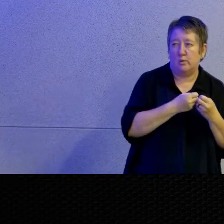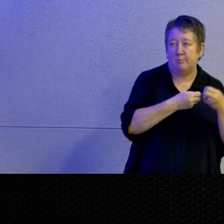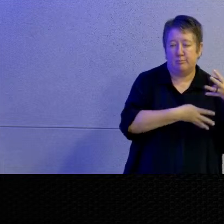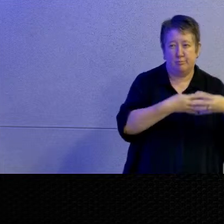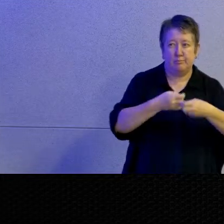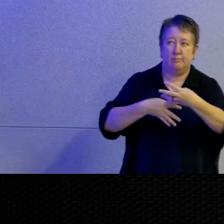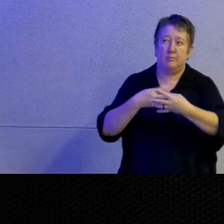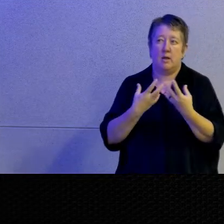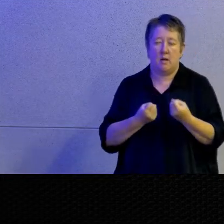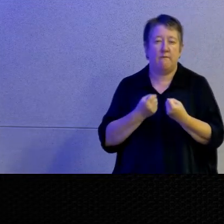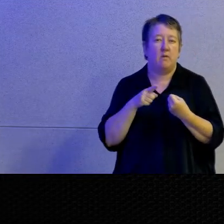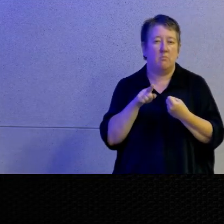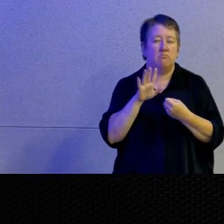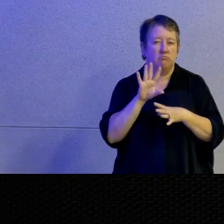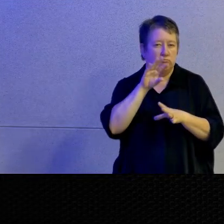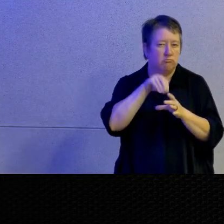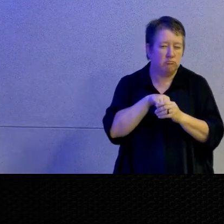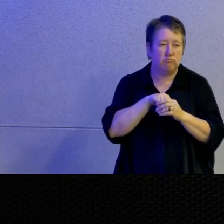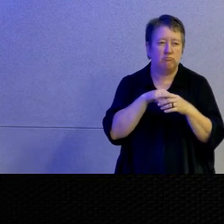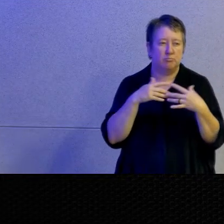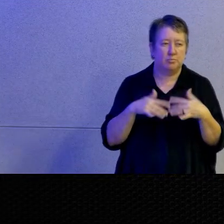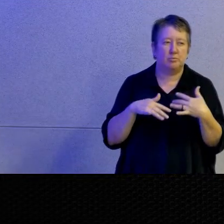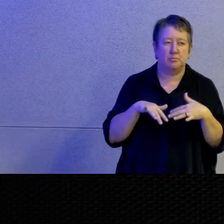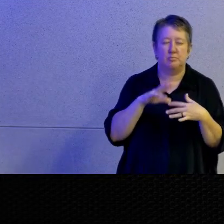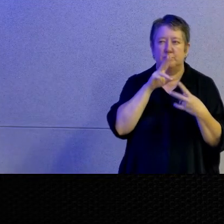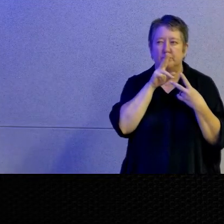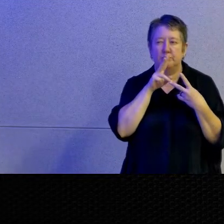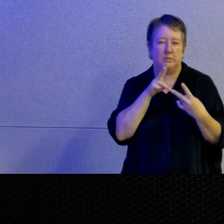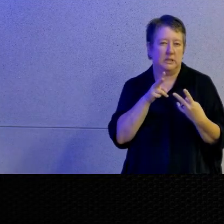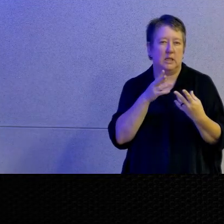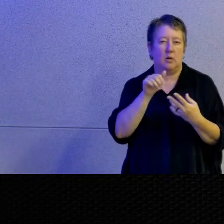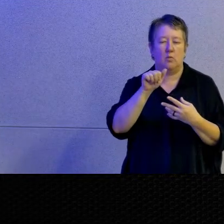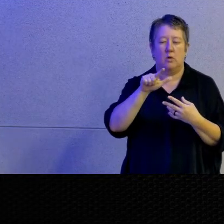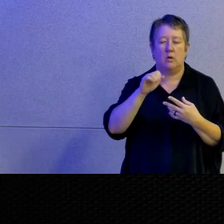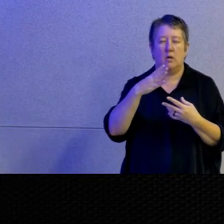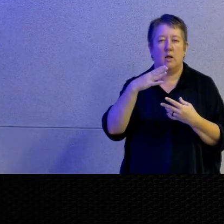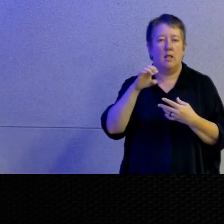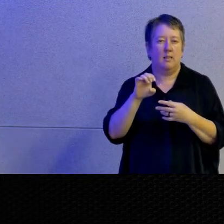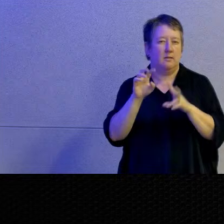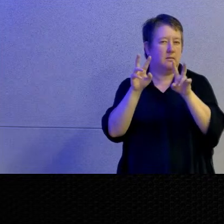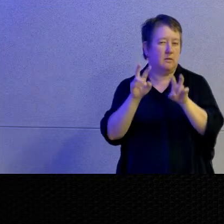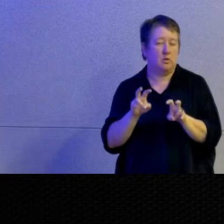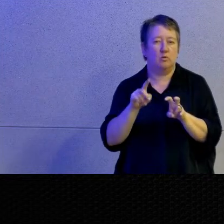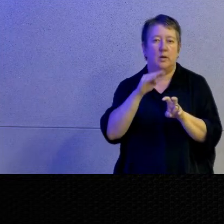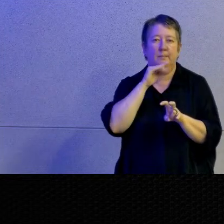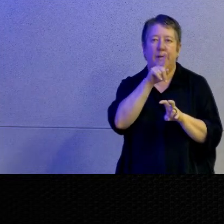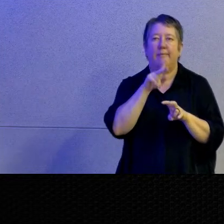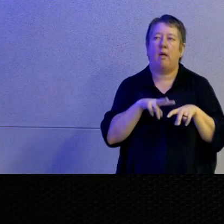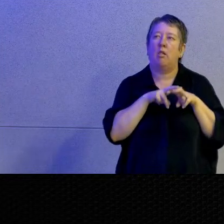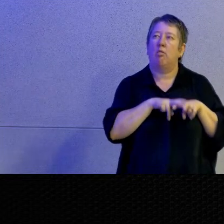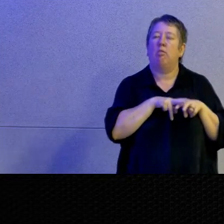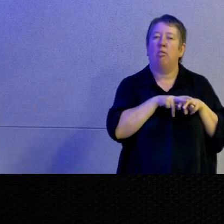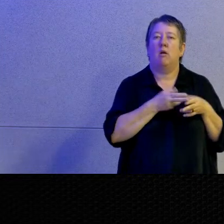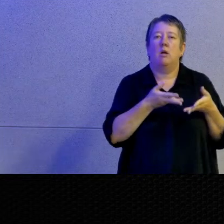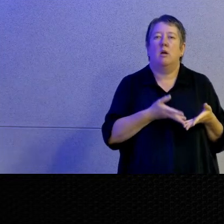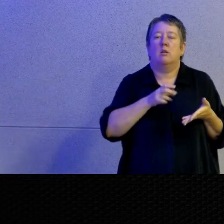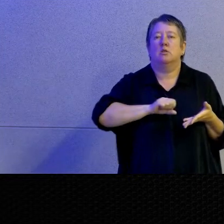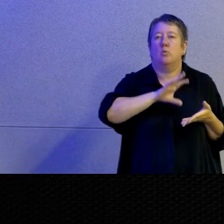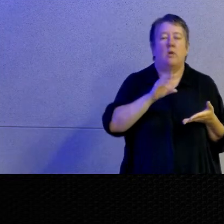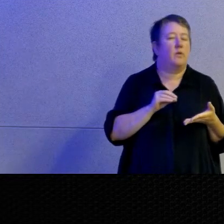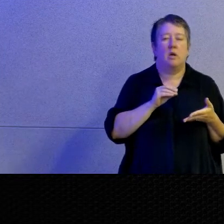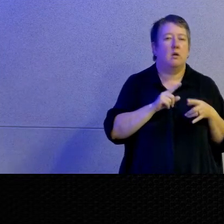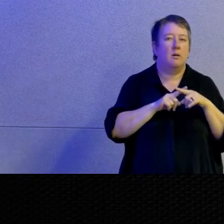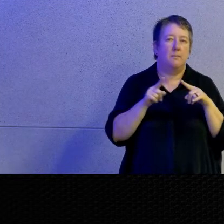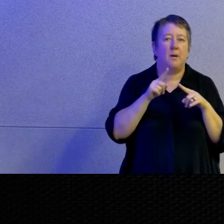see with ALICE matters. It means they're not just sitting here in South Africa, but really they're spending